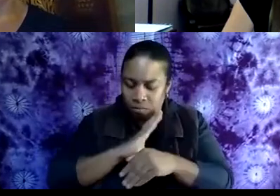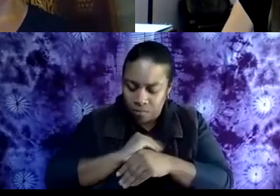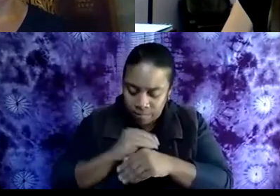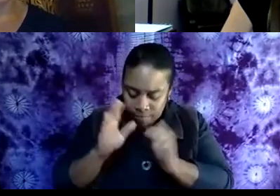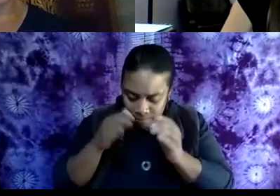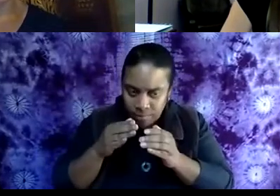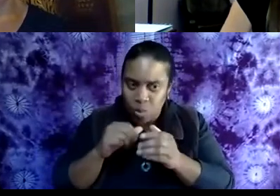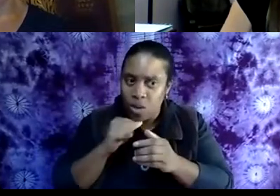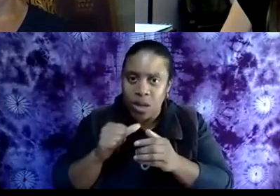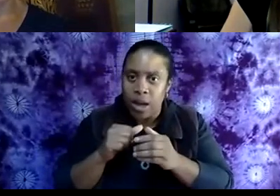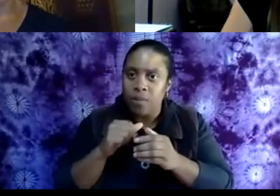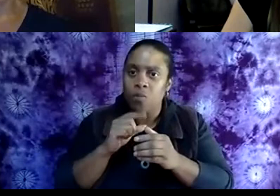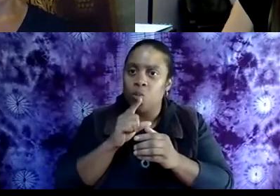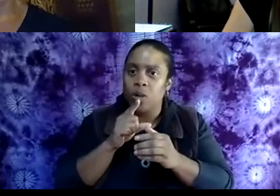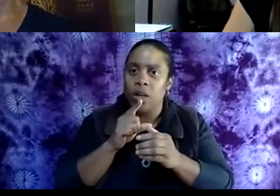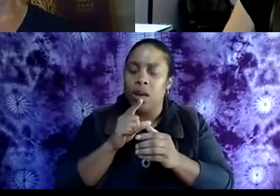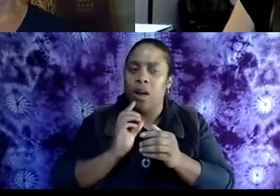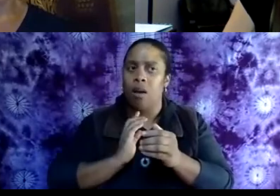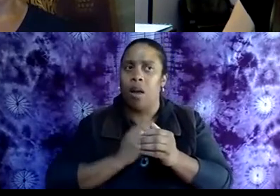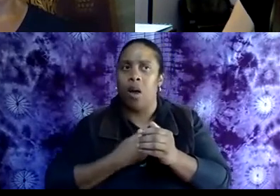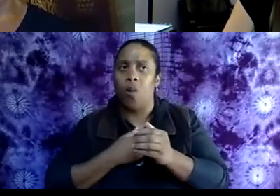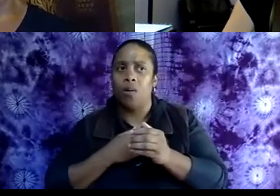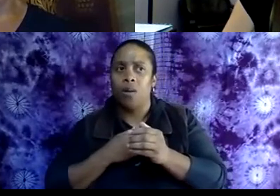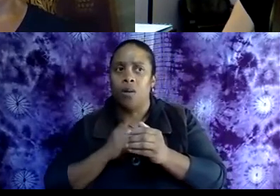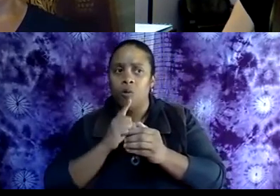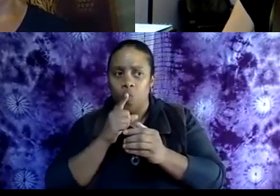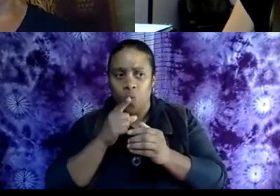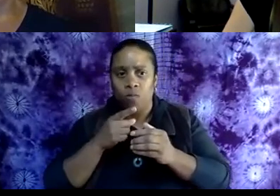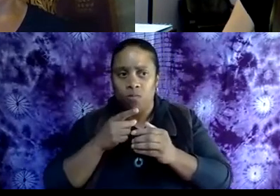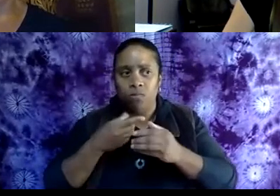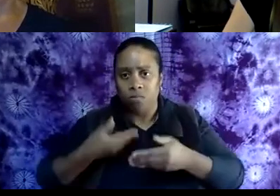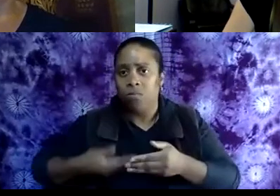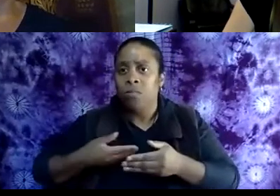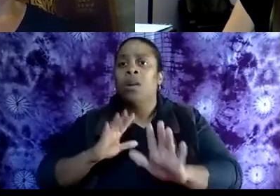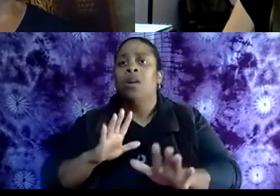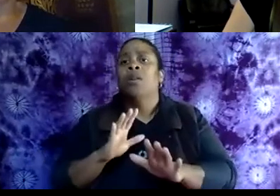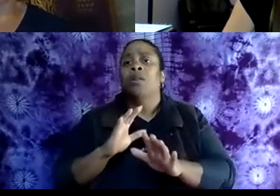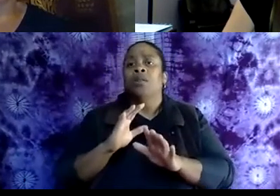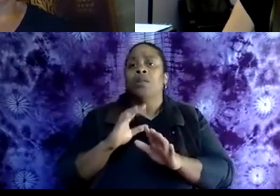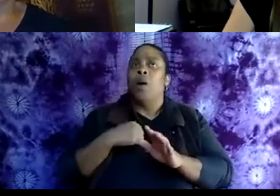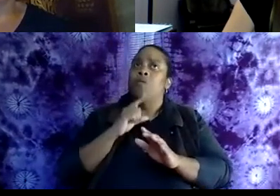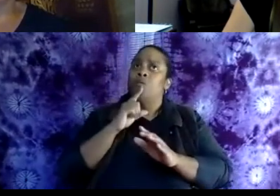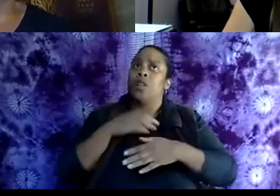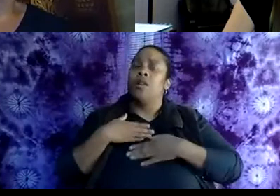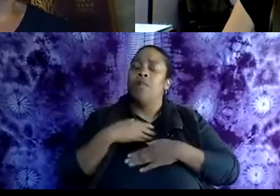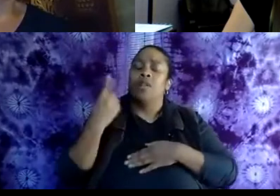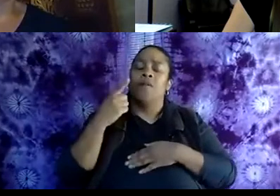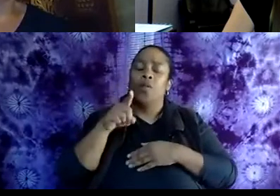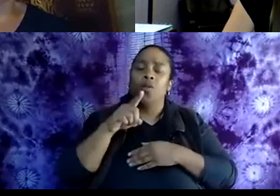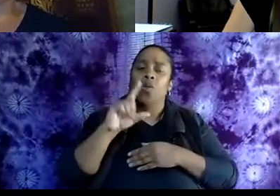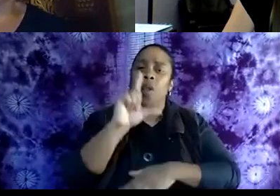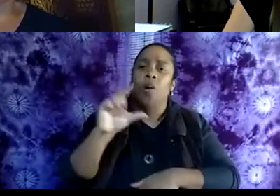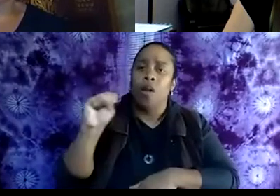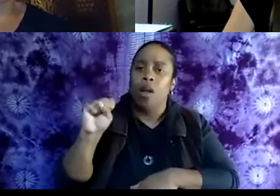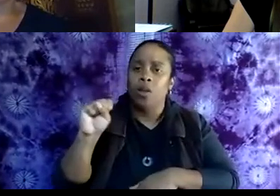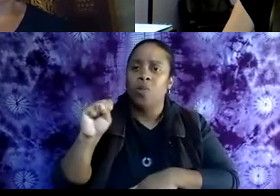being. So it's just such a privilege and such an honor. And I want to especially single you out, Lorelei, because you're the founder of MeWe, and you're the